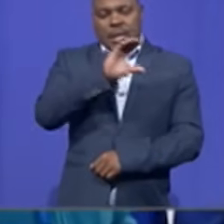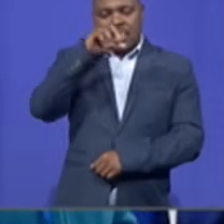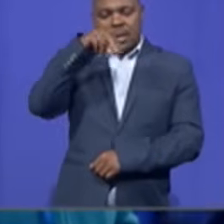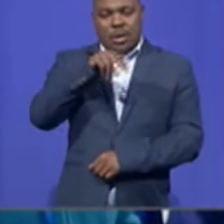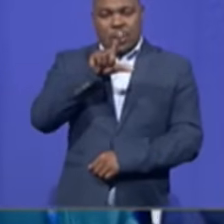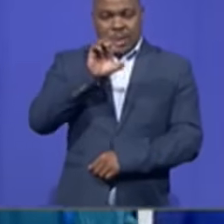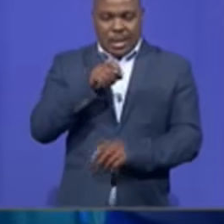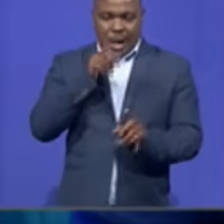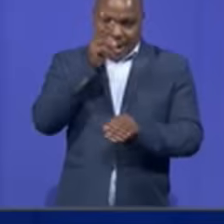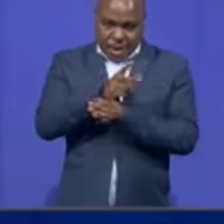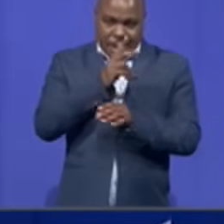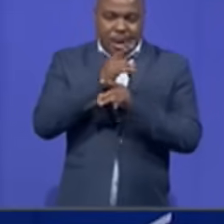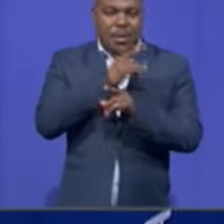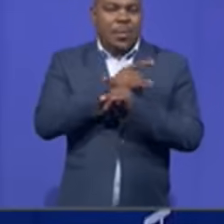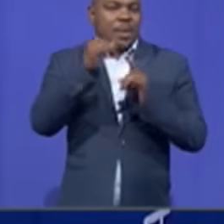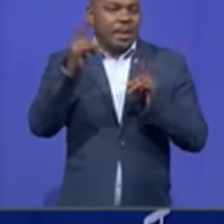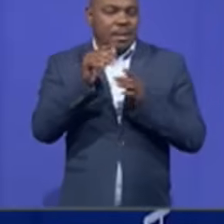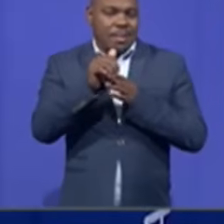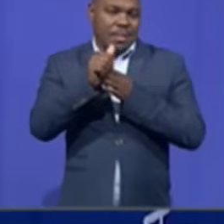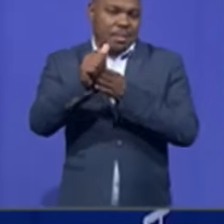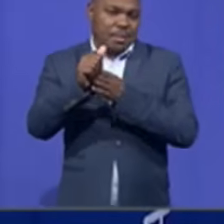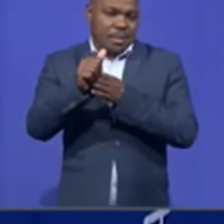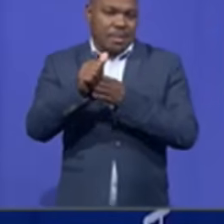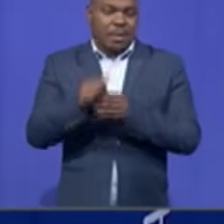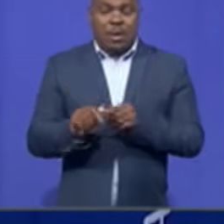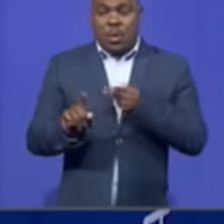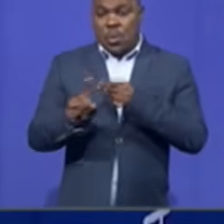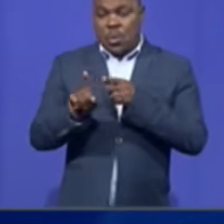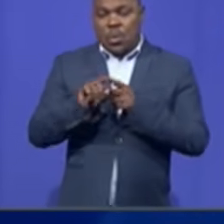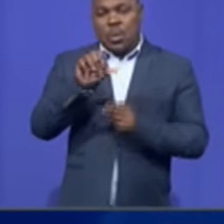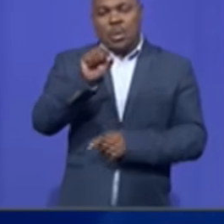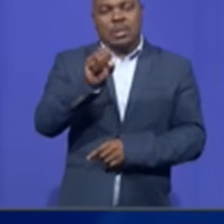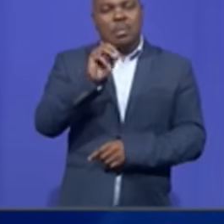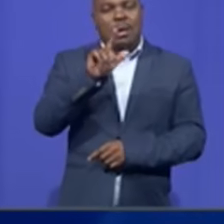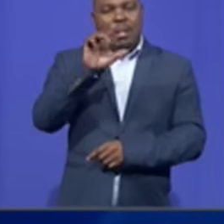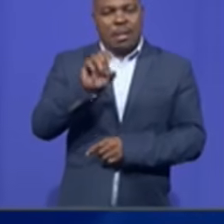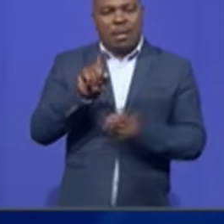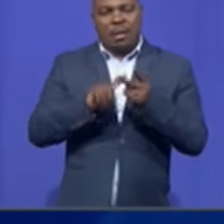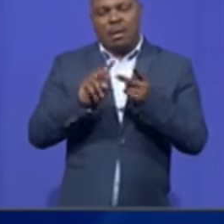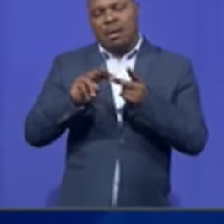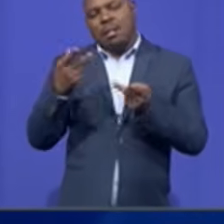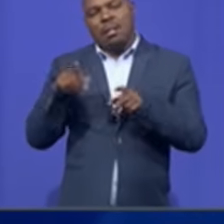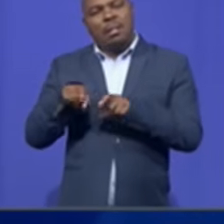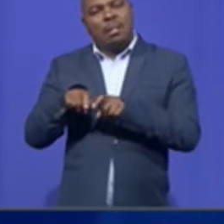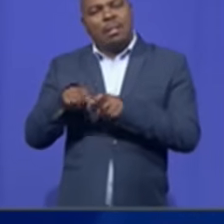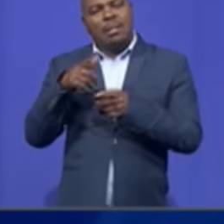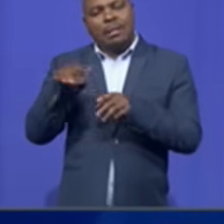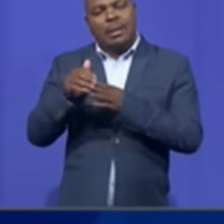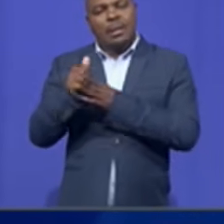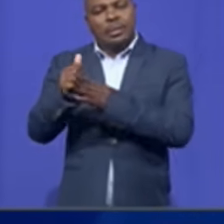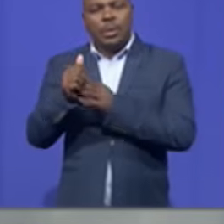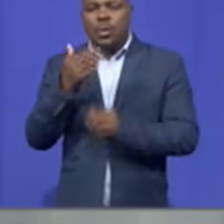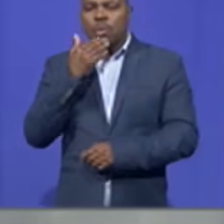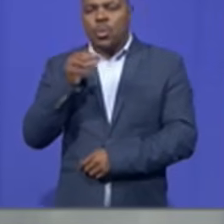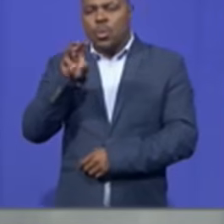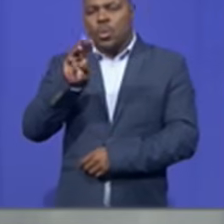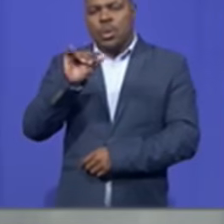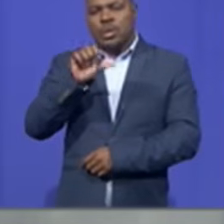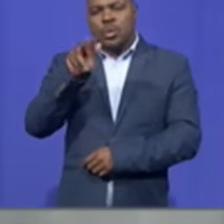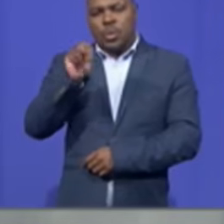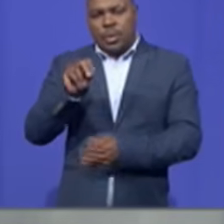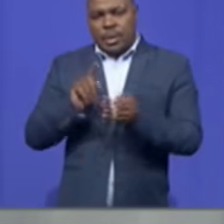gape jaaka moeteledipele wa lekoko la porofense. Smalley o ne a gaisanela maemo le moeteledipele wa pele Lindy Wilson gape